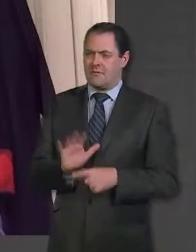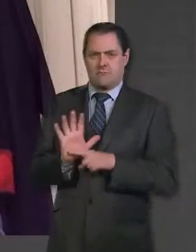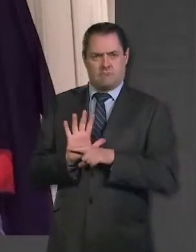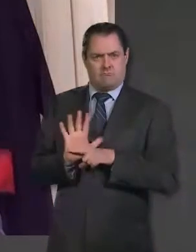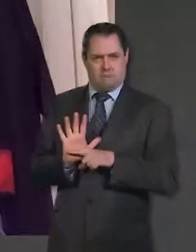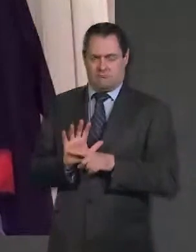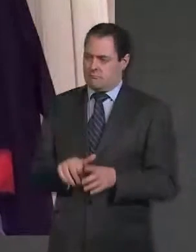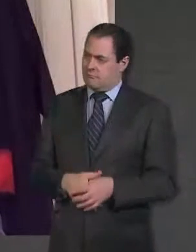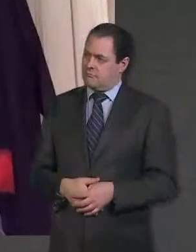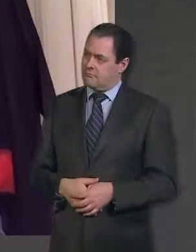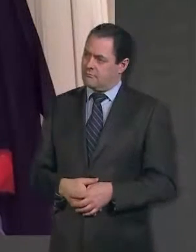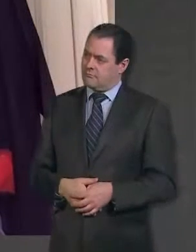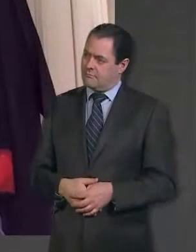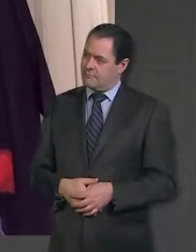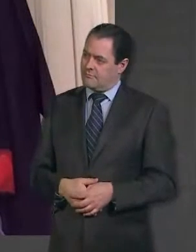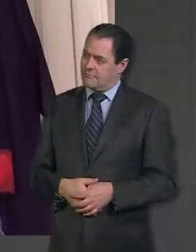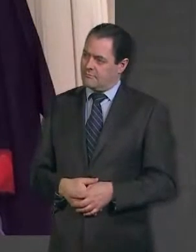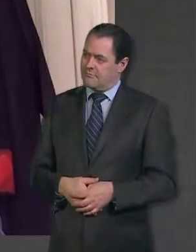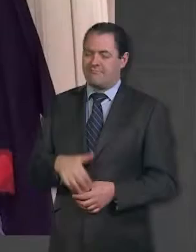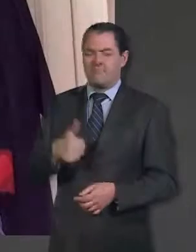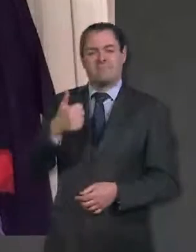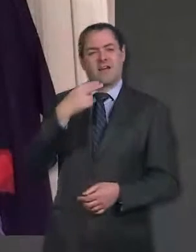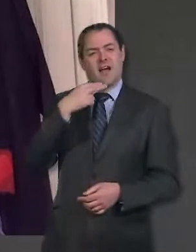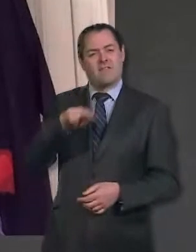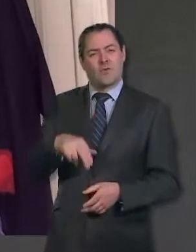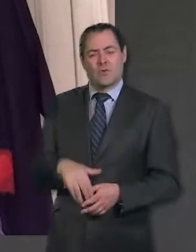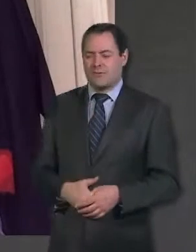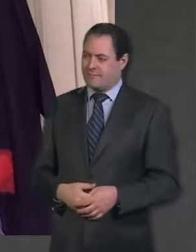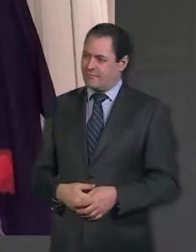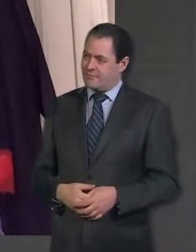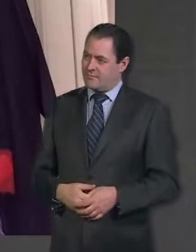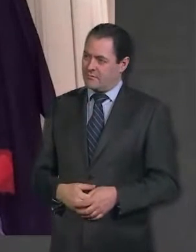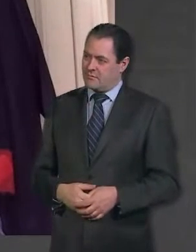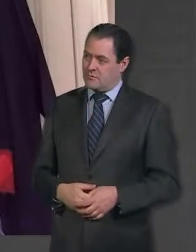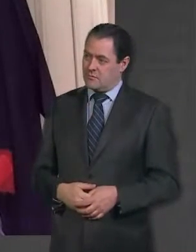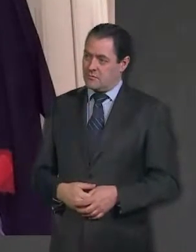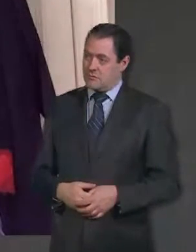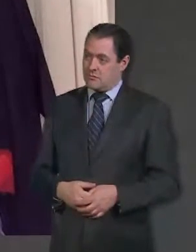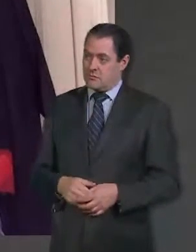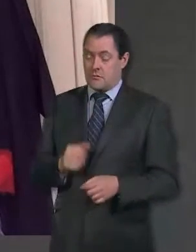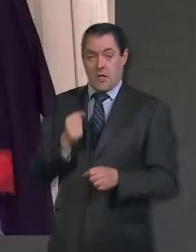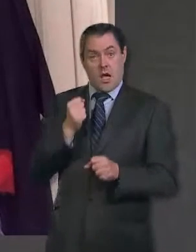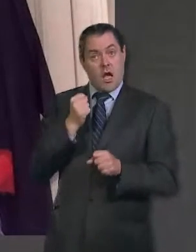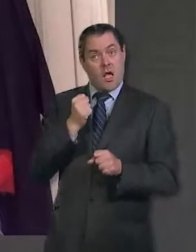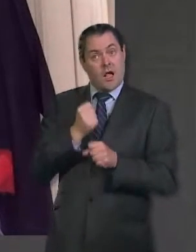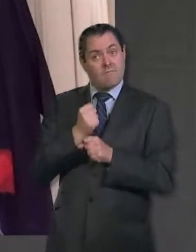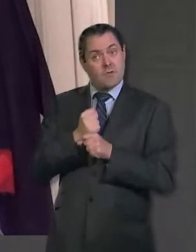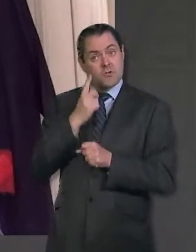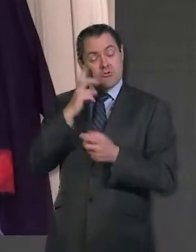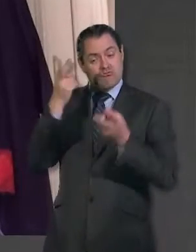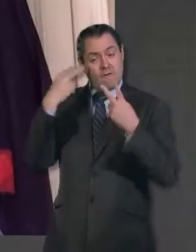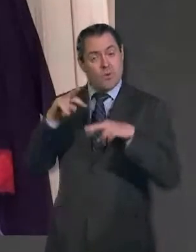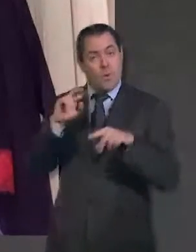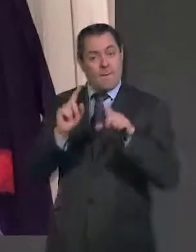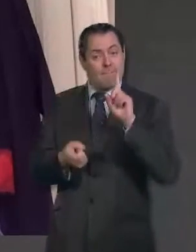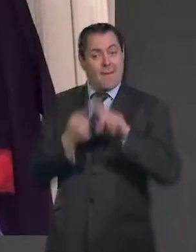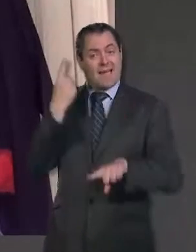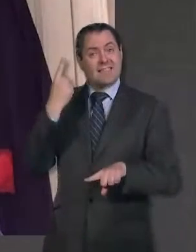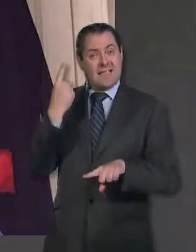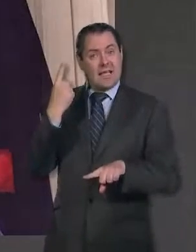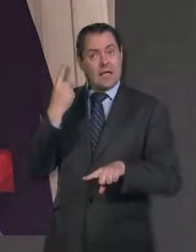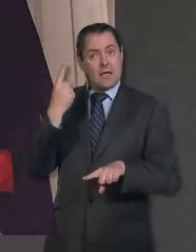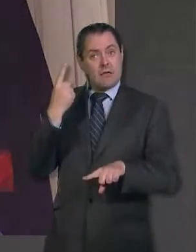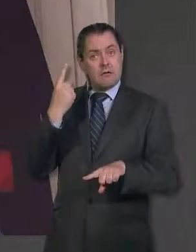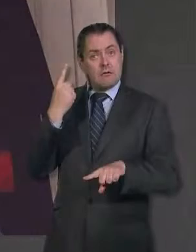Good afternoon. Will the government review all penalty fines imposed on families travelling for childcare purposes